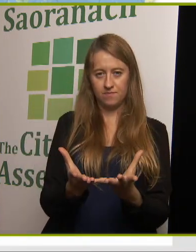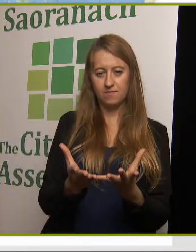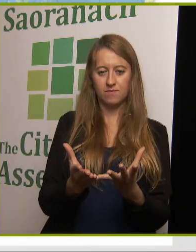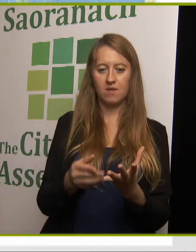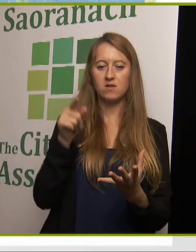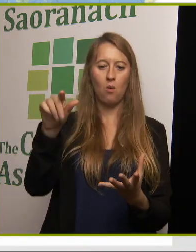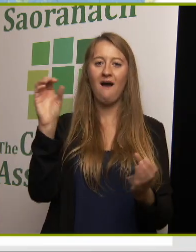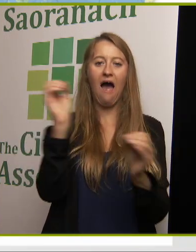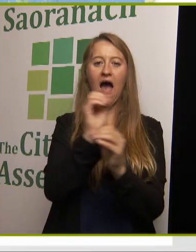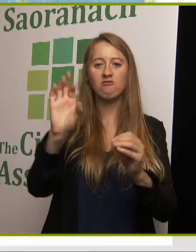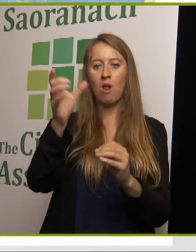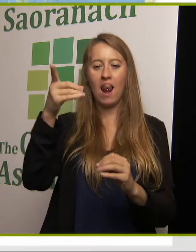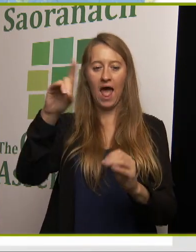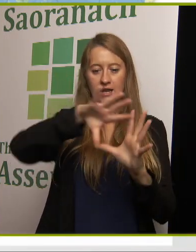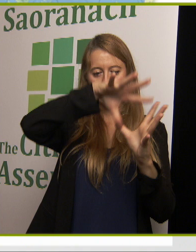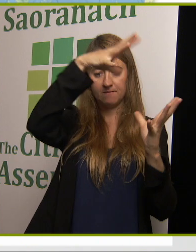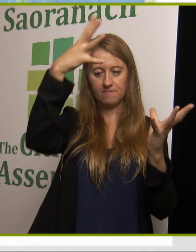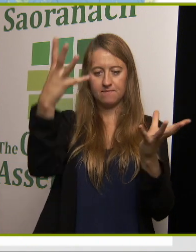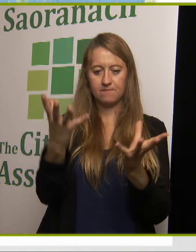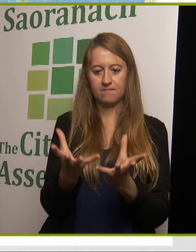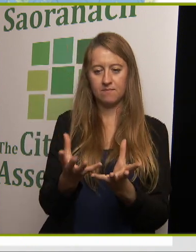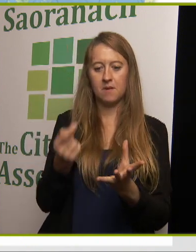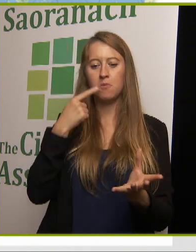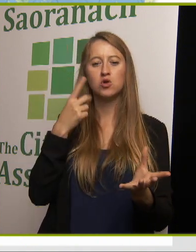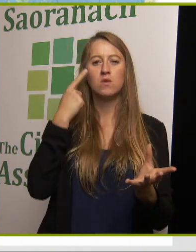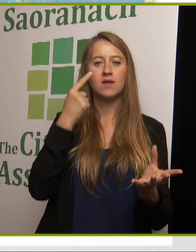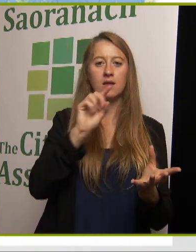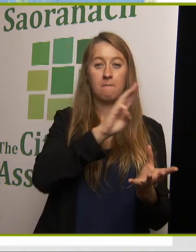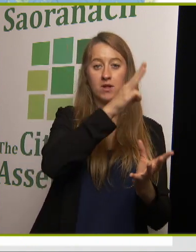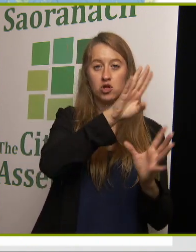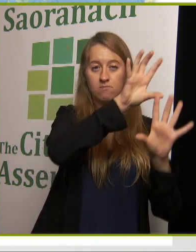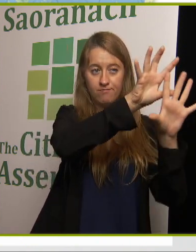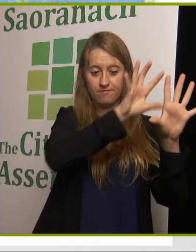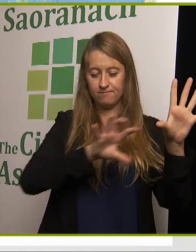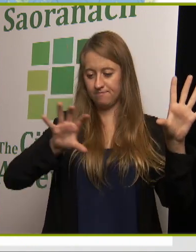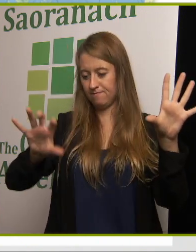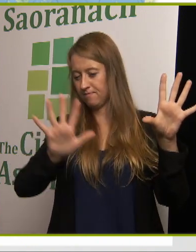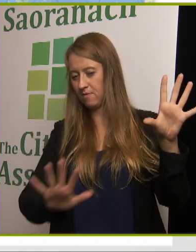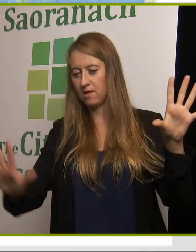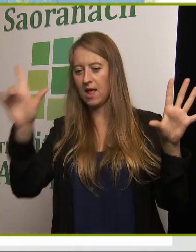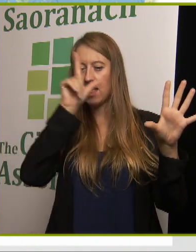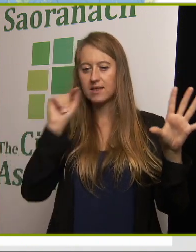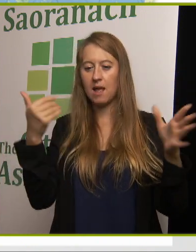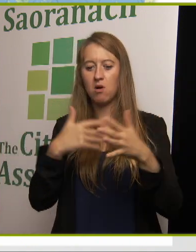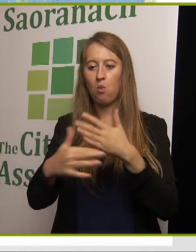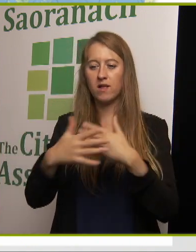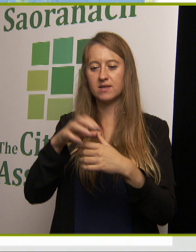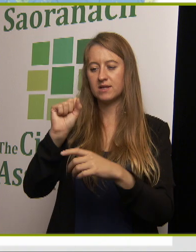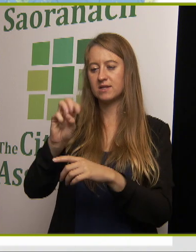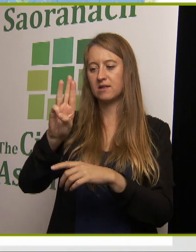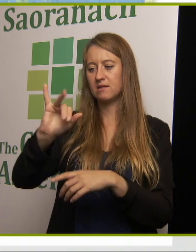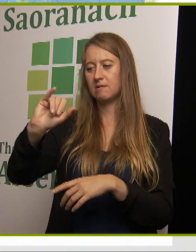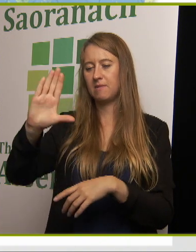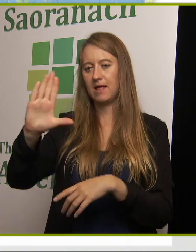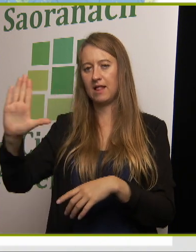the second image you see there is what's called the spillhouse projection. So that's looking at the Earth from the Antarctic. There's only one